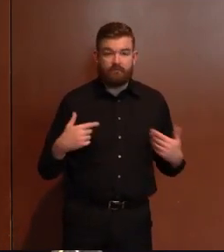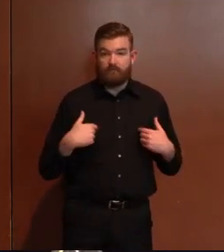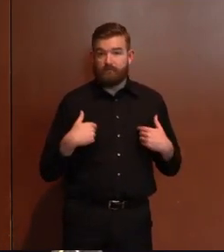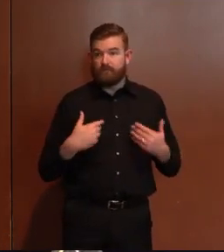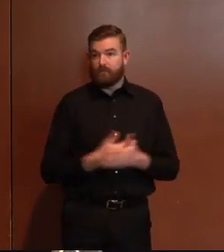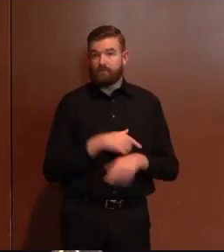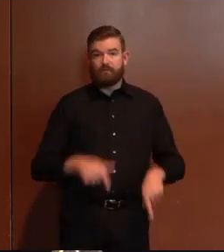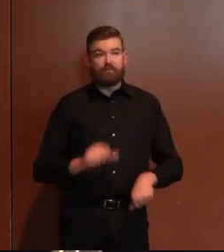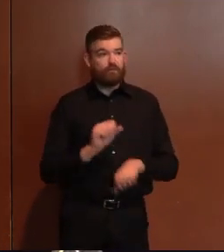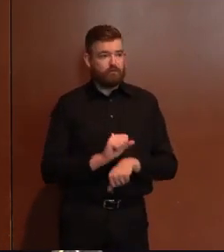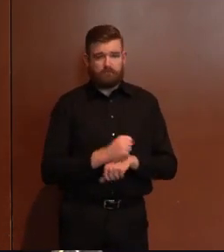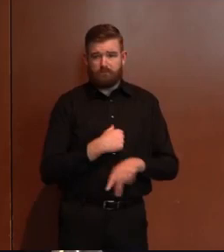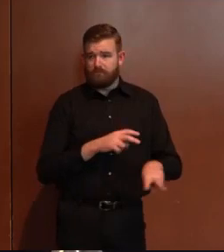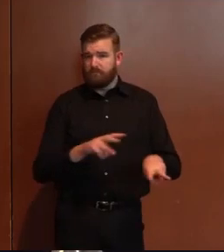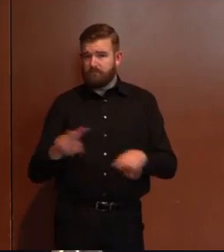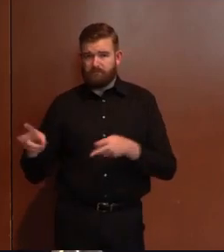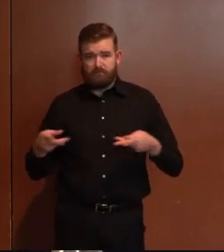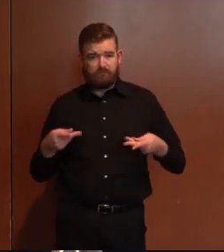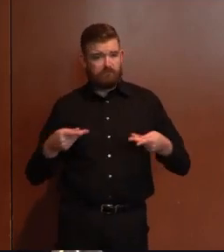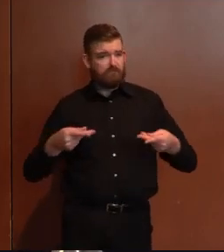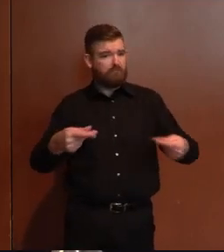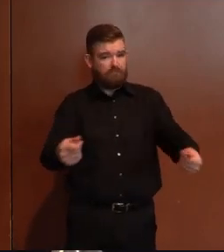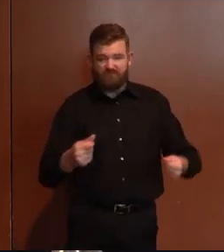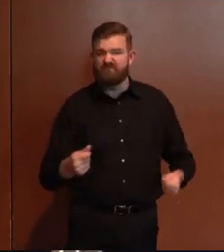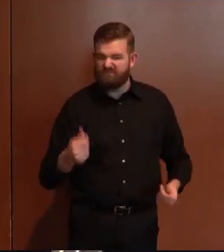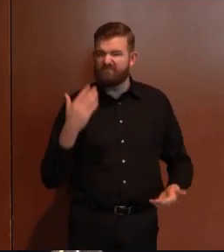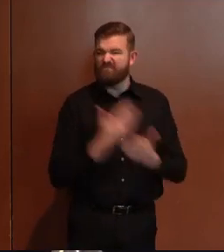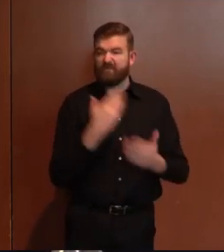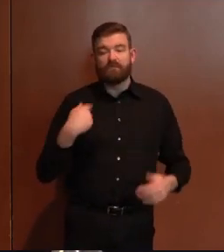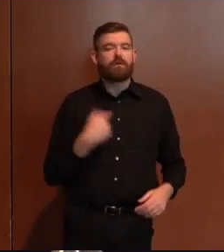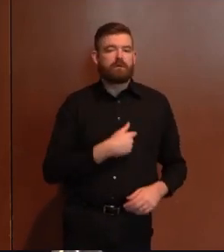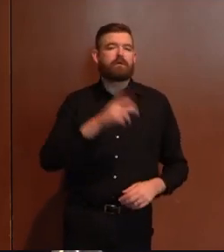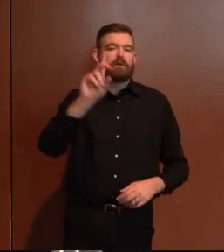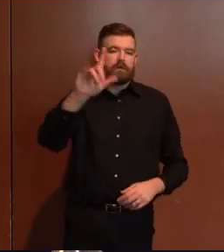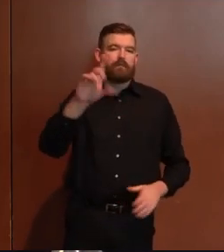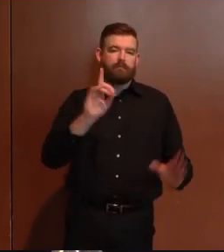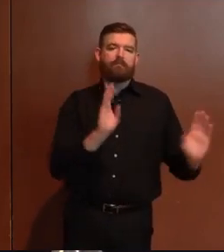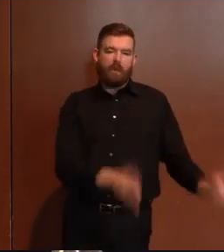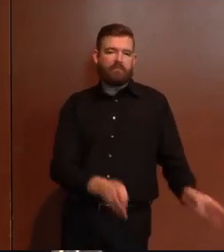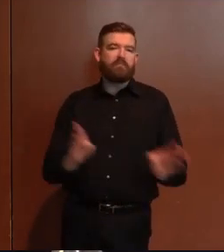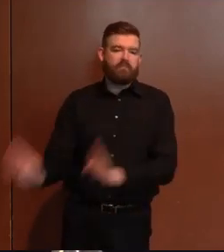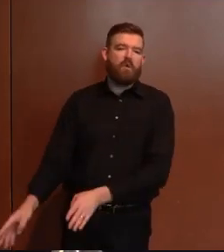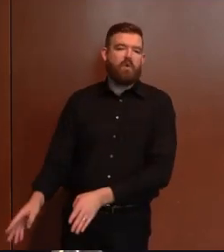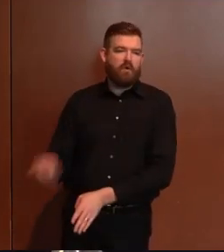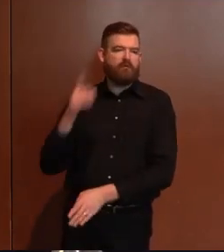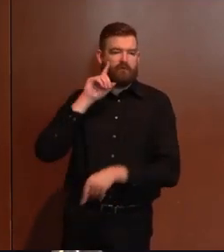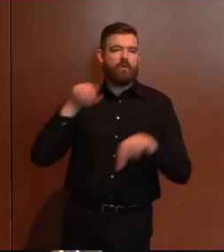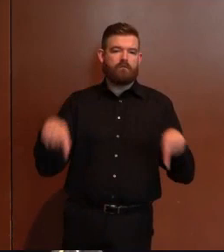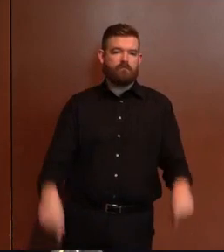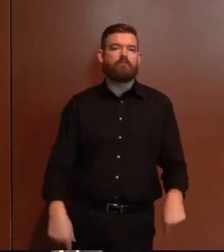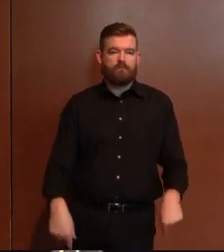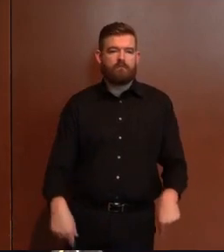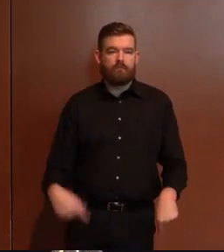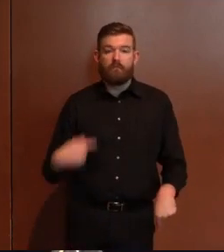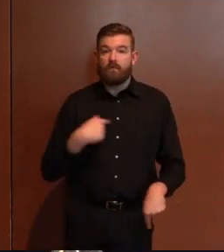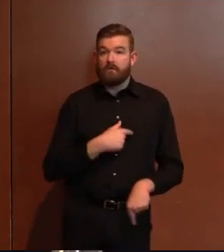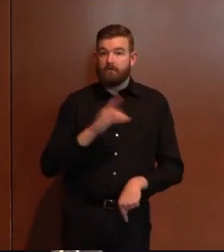extraordinary testament to how prepared, once the coronavirus task force was put into place, how prepared people